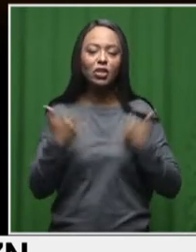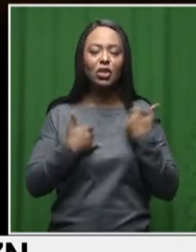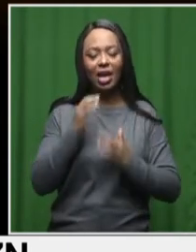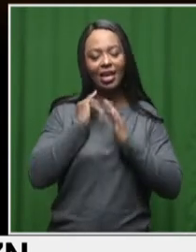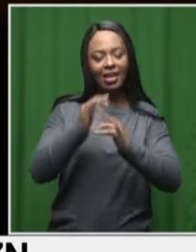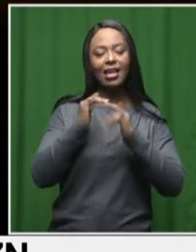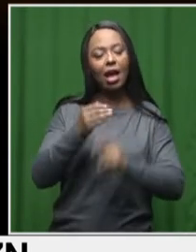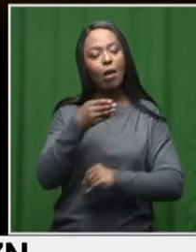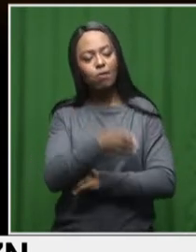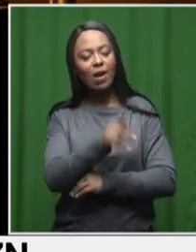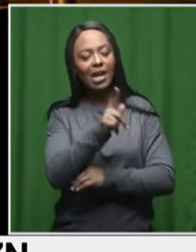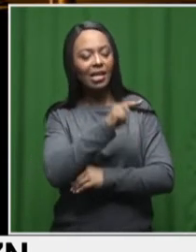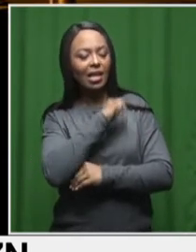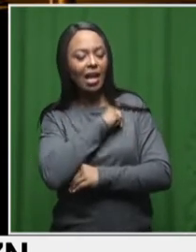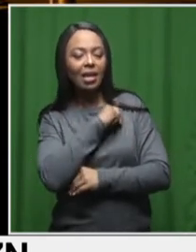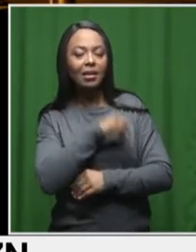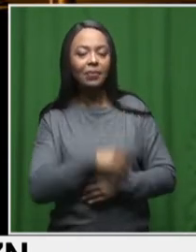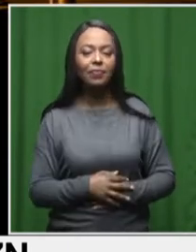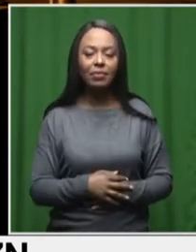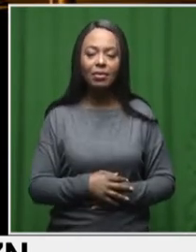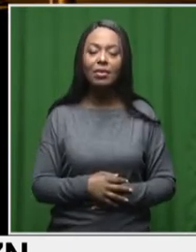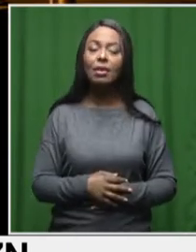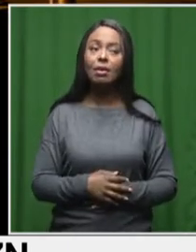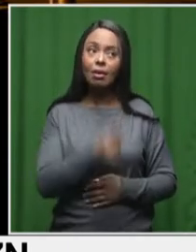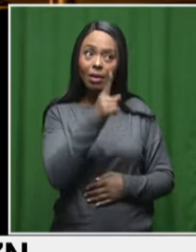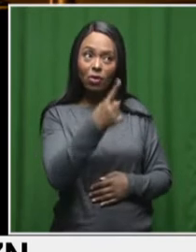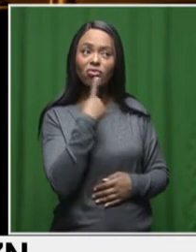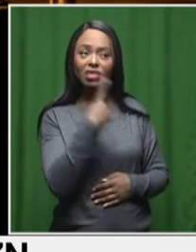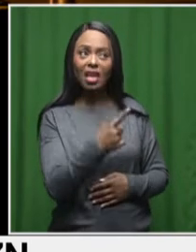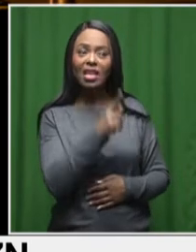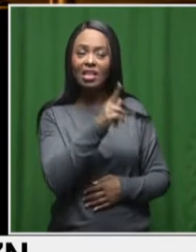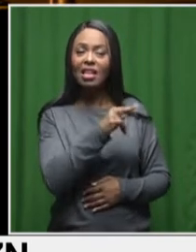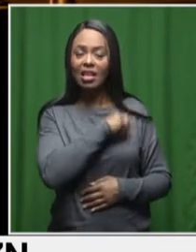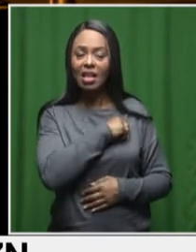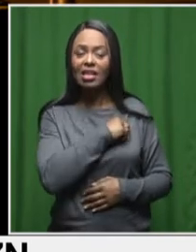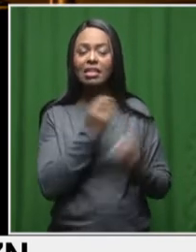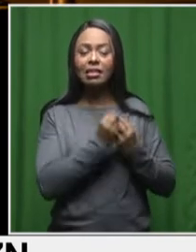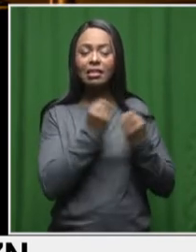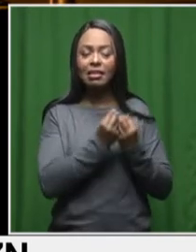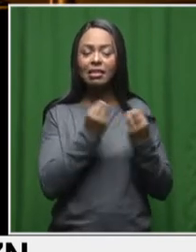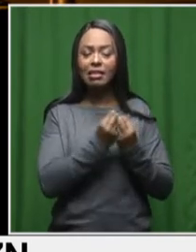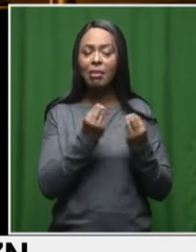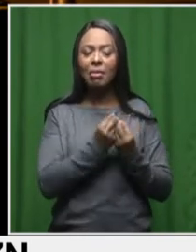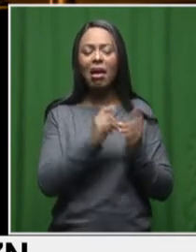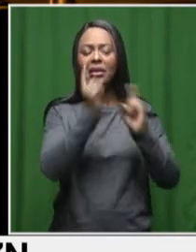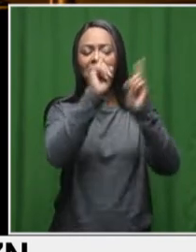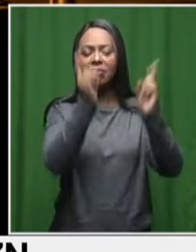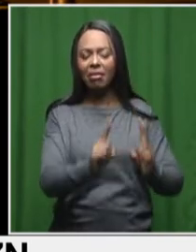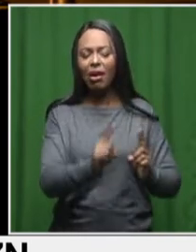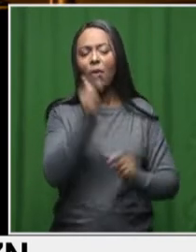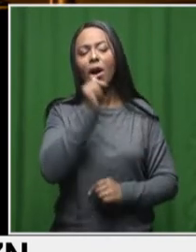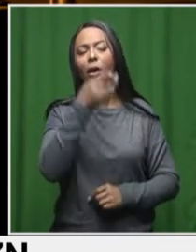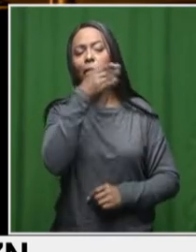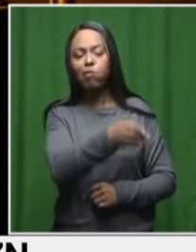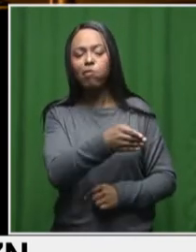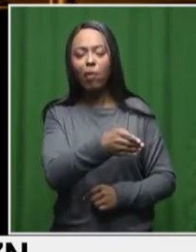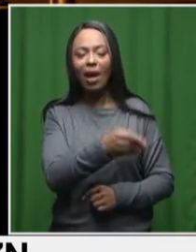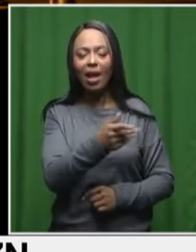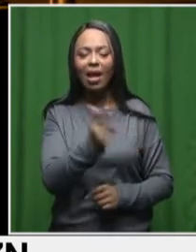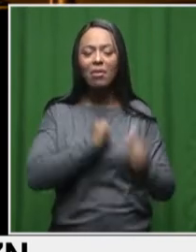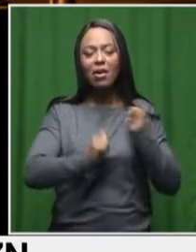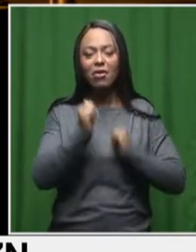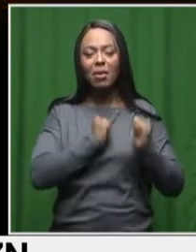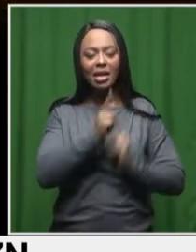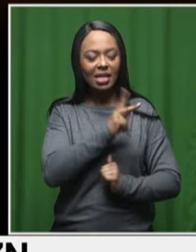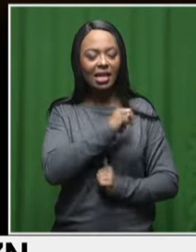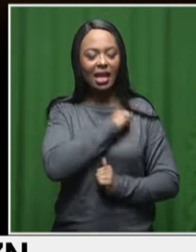Yeah, and speaking of KZN, you yes. always said that there's something about magnetic about also performing in KZN for you. You know,